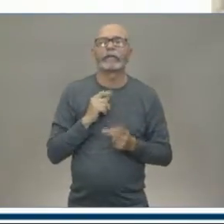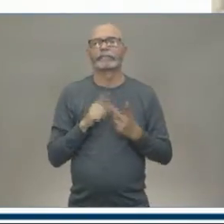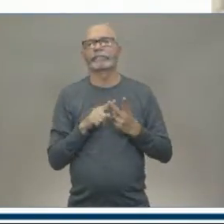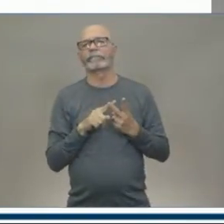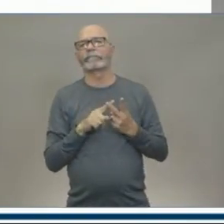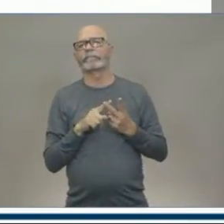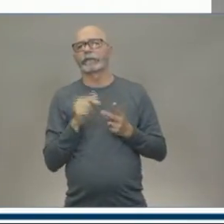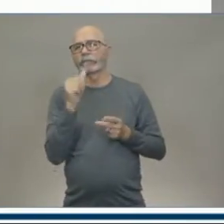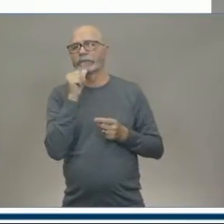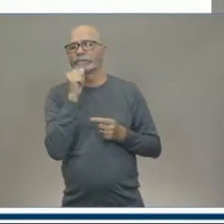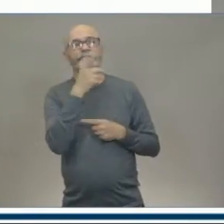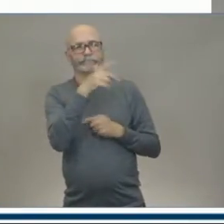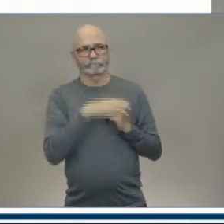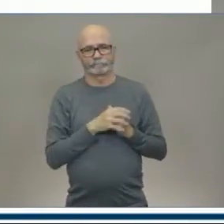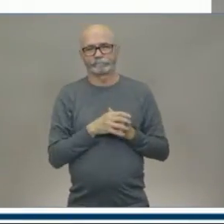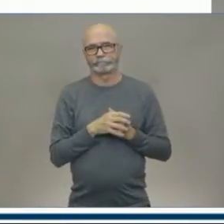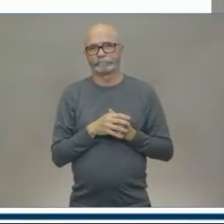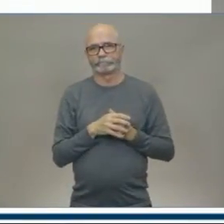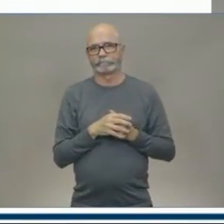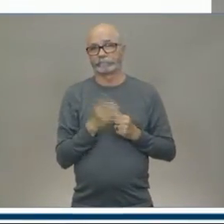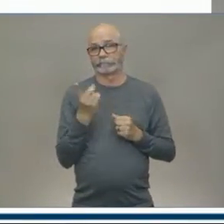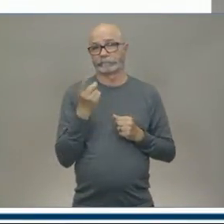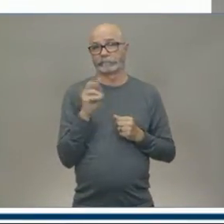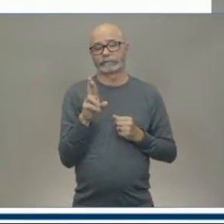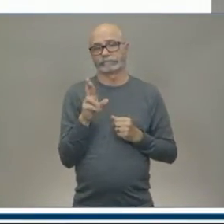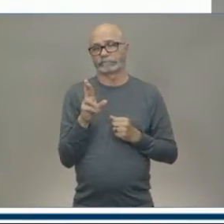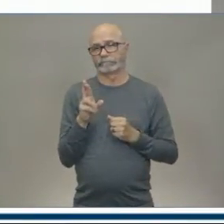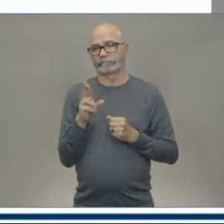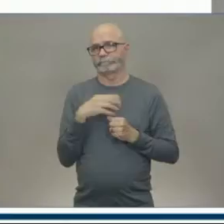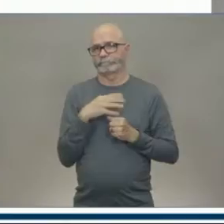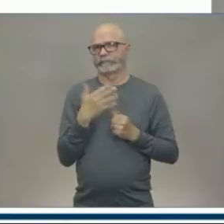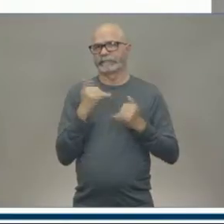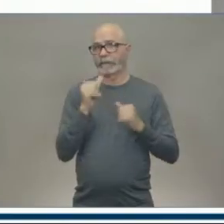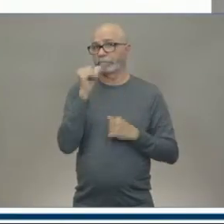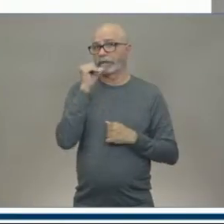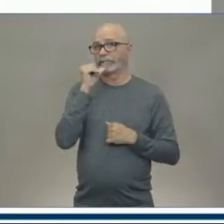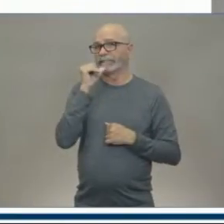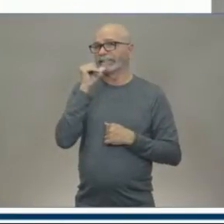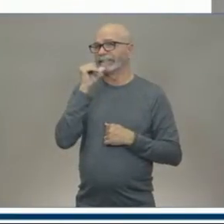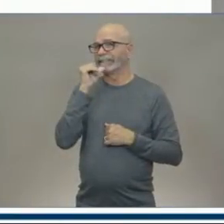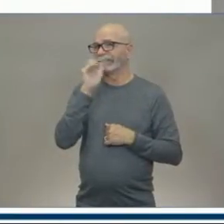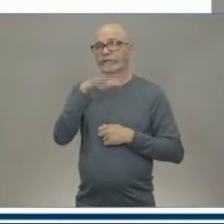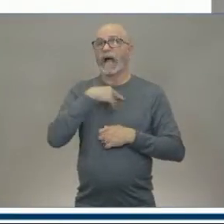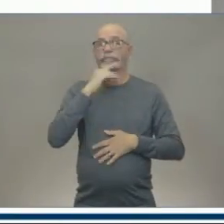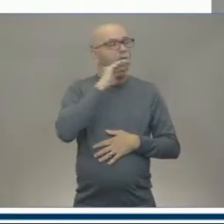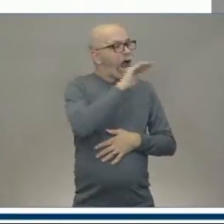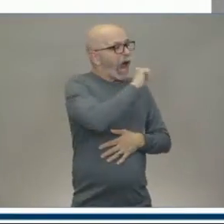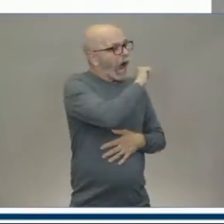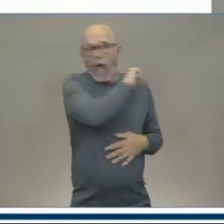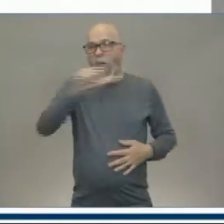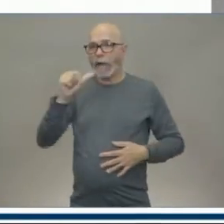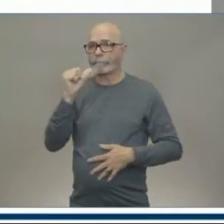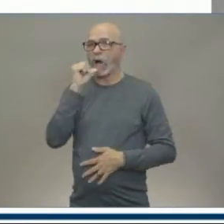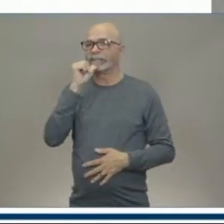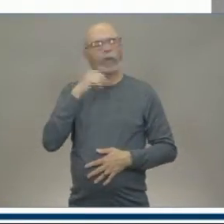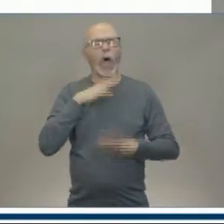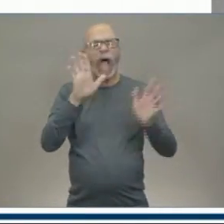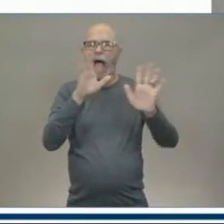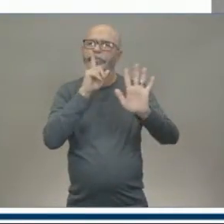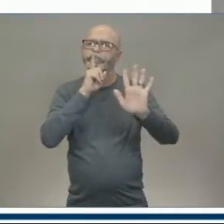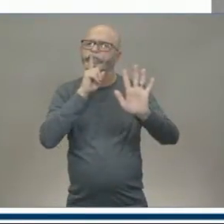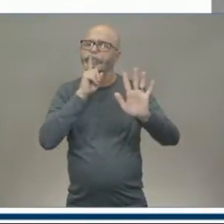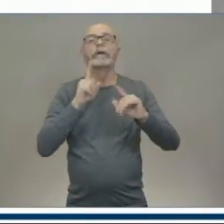So we're actually working. We're trying to get numbers from the bar. It's not every restaurant and bar. So there's a number. We've said they're basically a